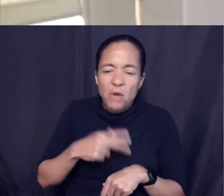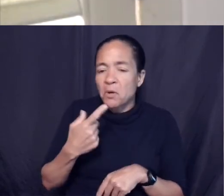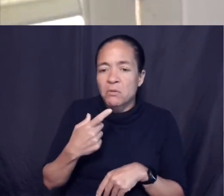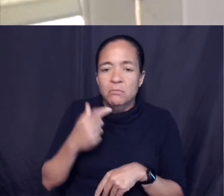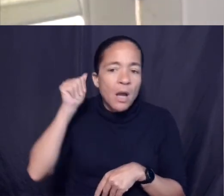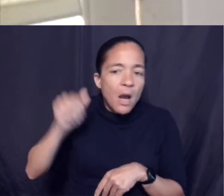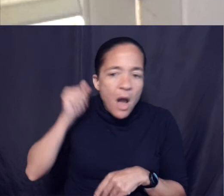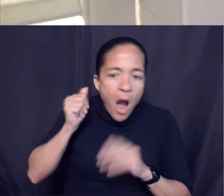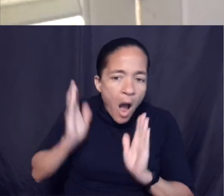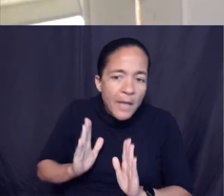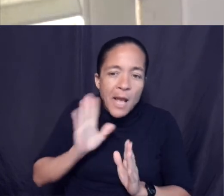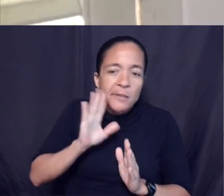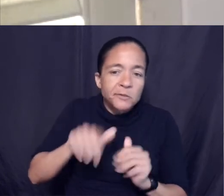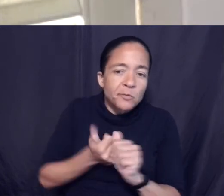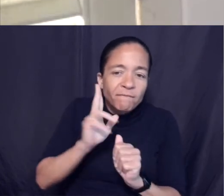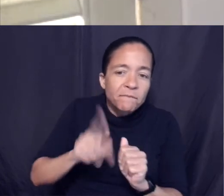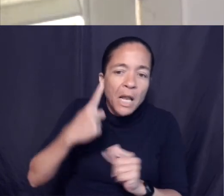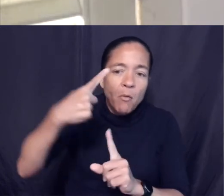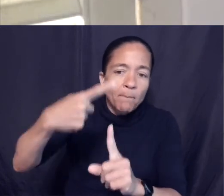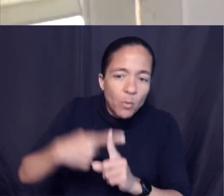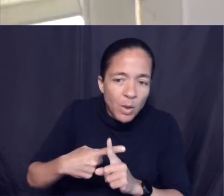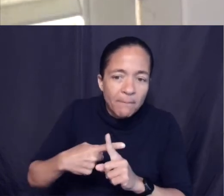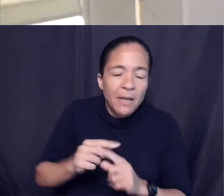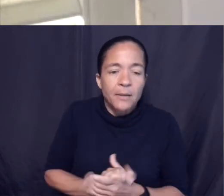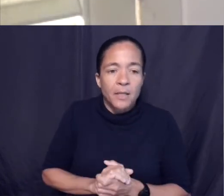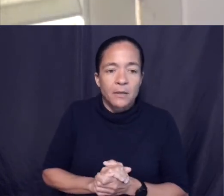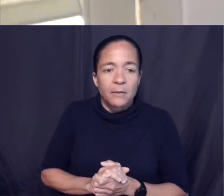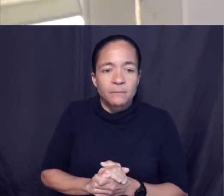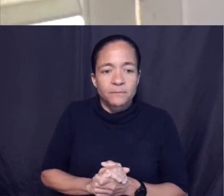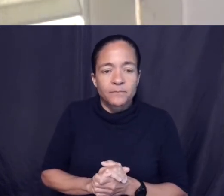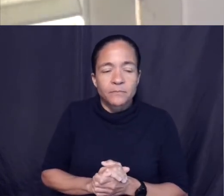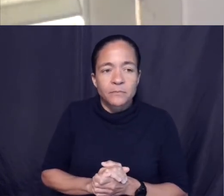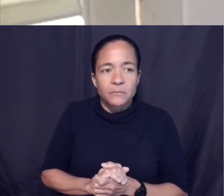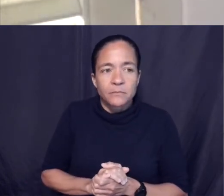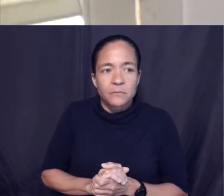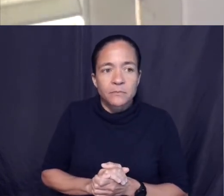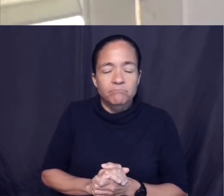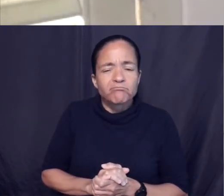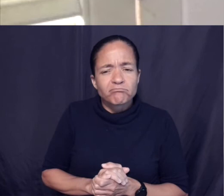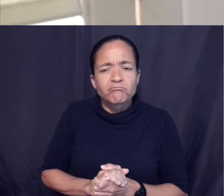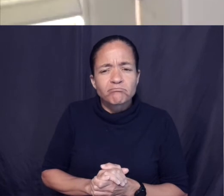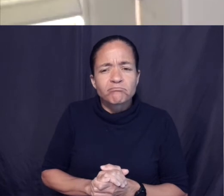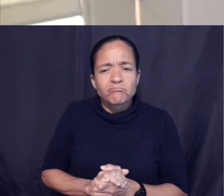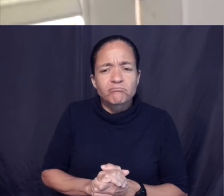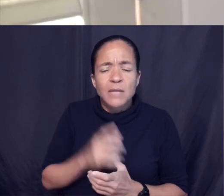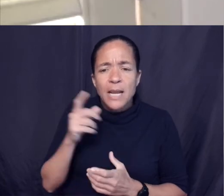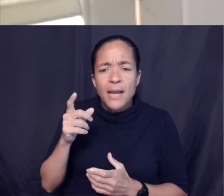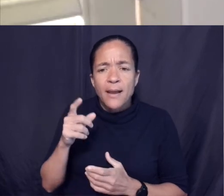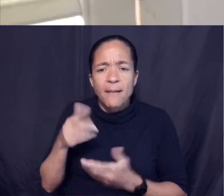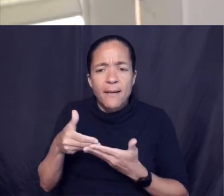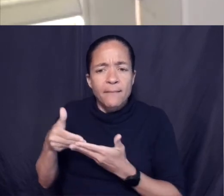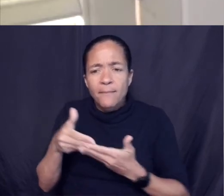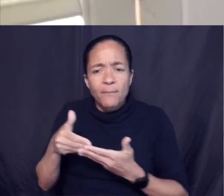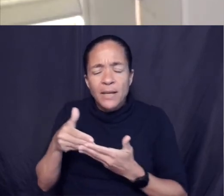normal, that we should follow up with an audiologist within a month or so. But then June had been seen